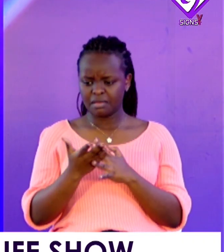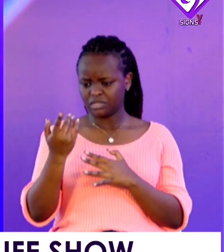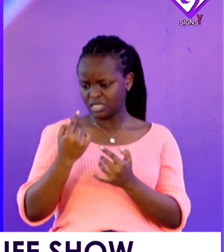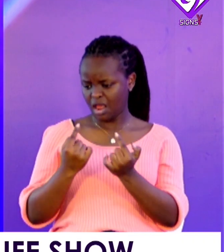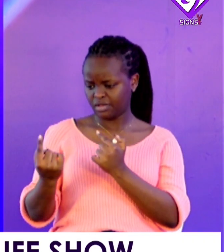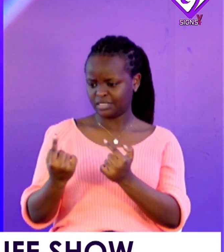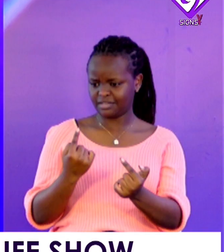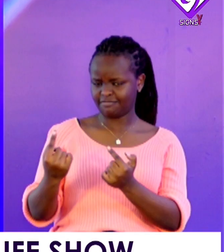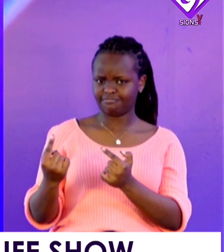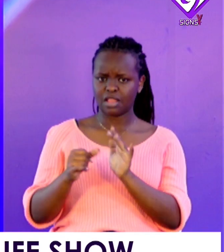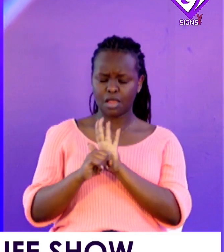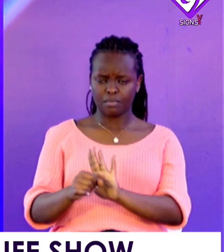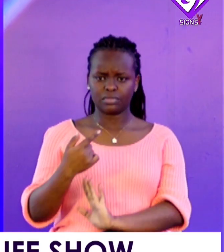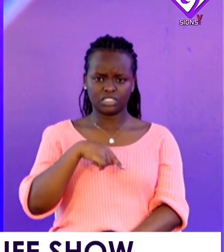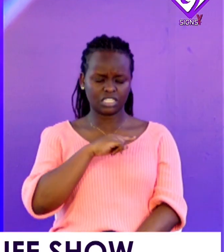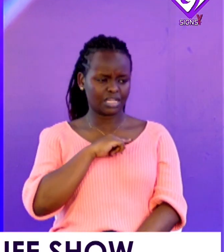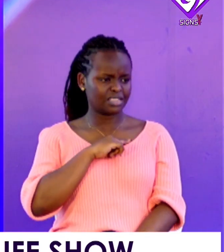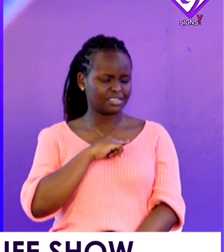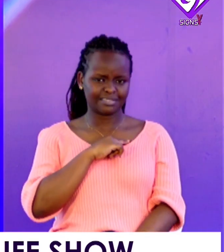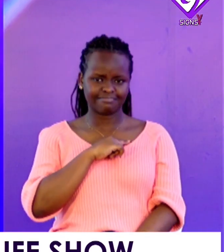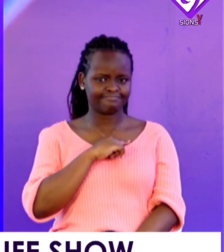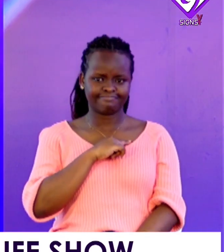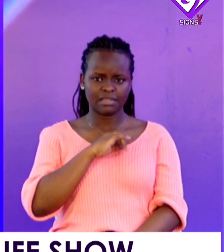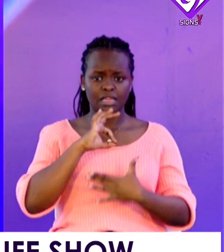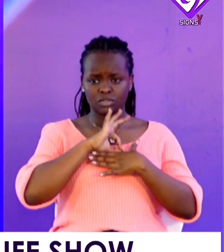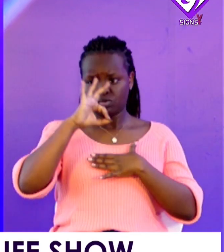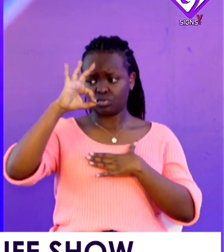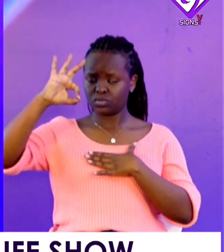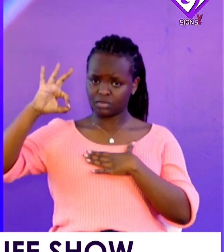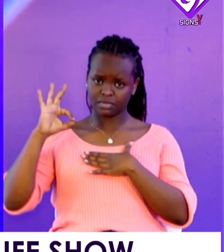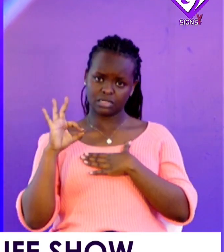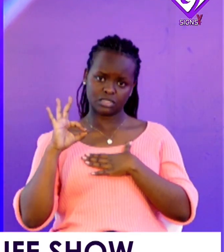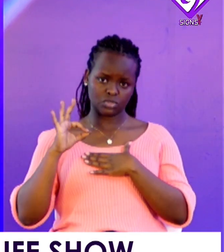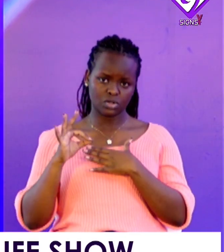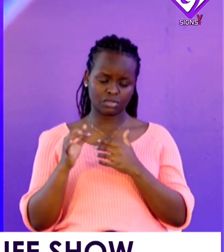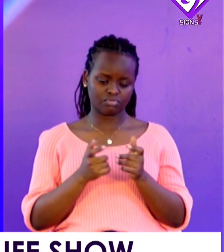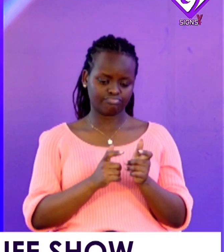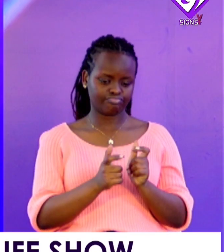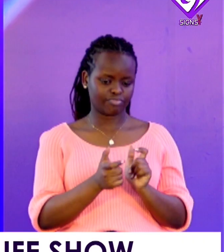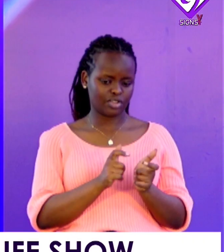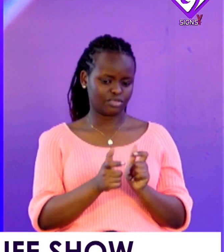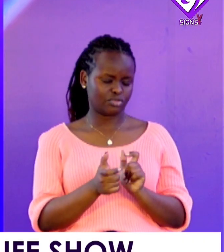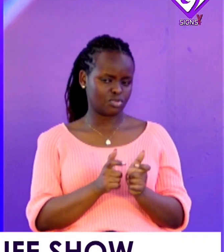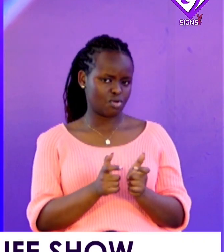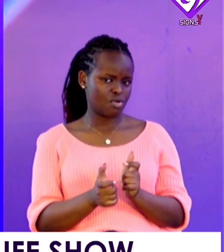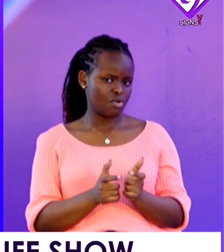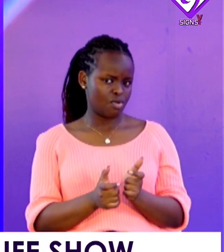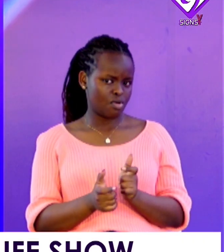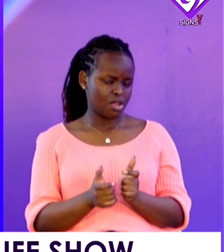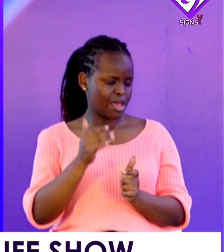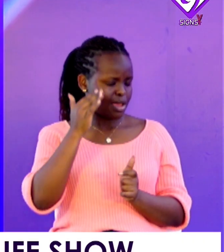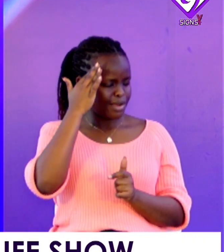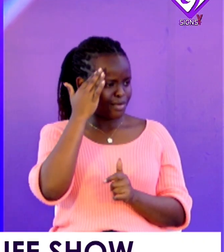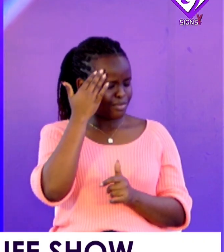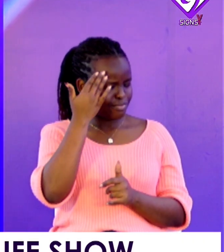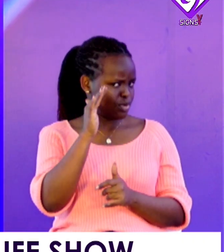is pushing us to spiritual manipulation? I don't know what your opinion is about